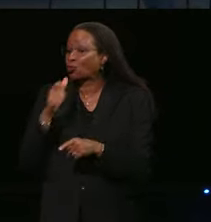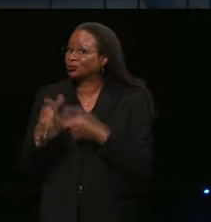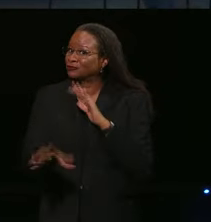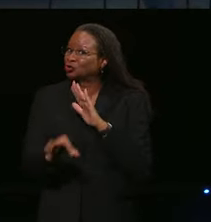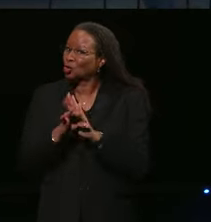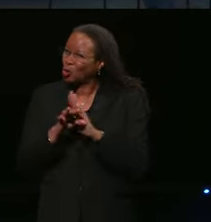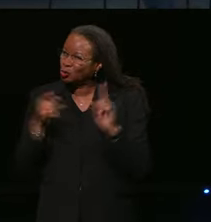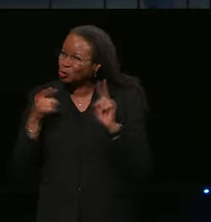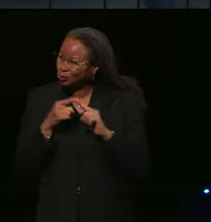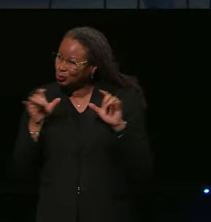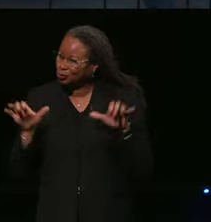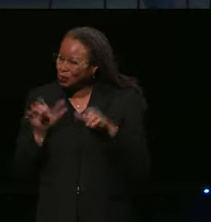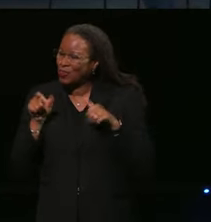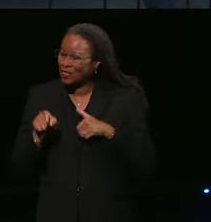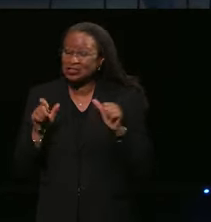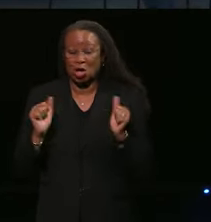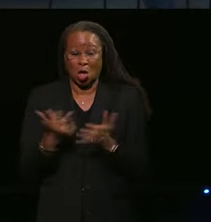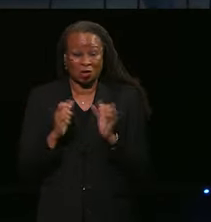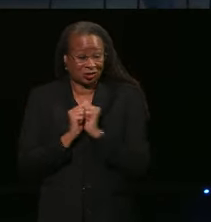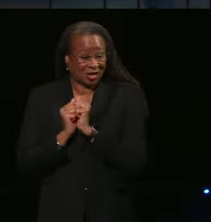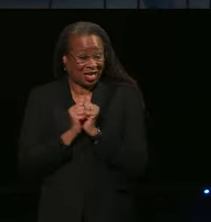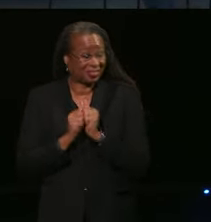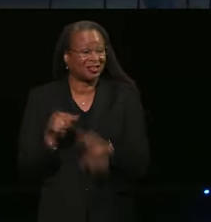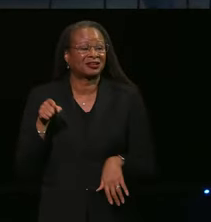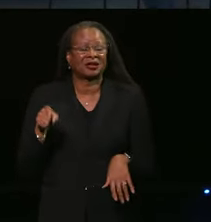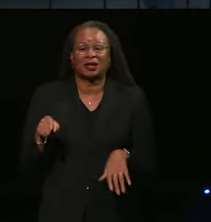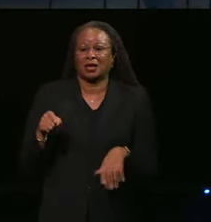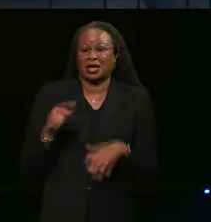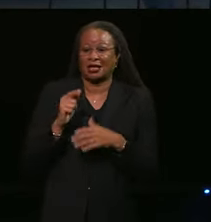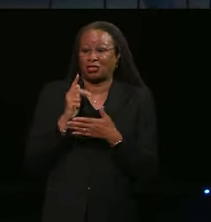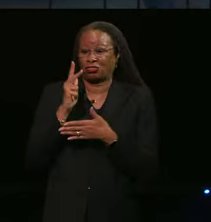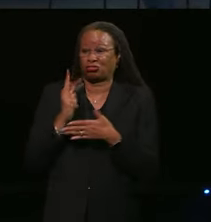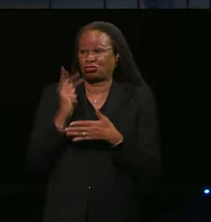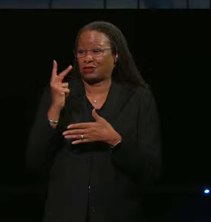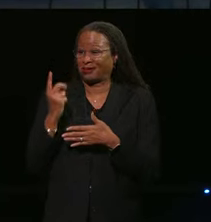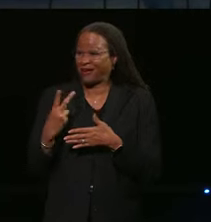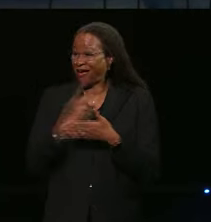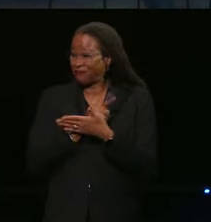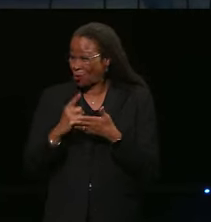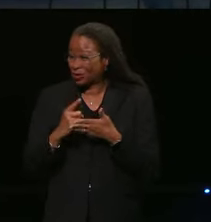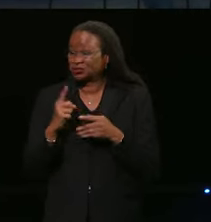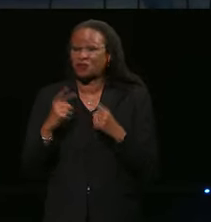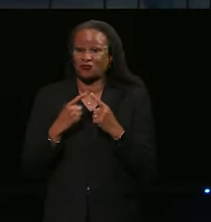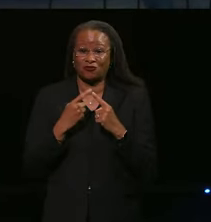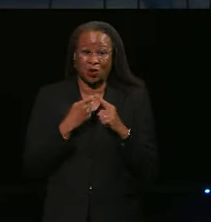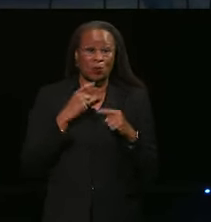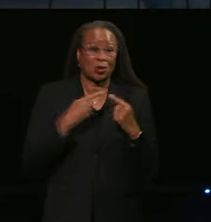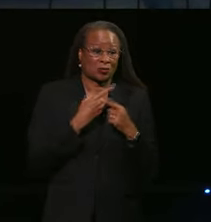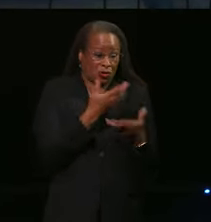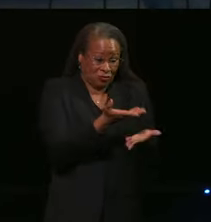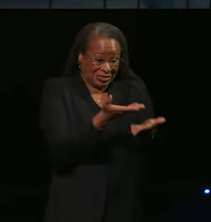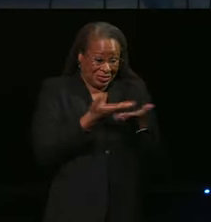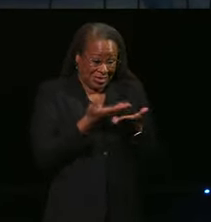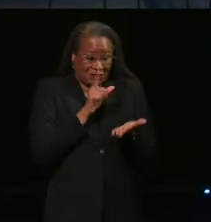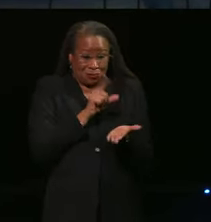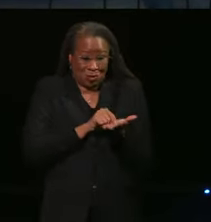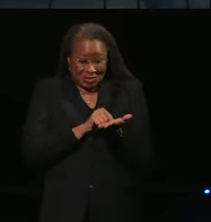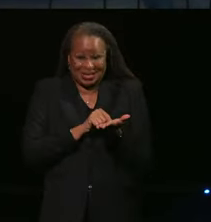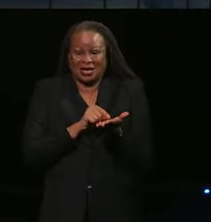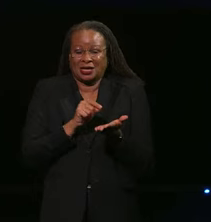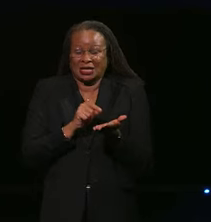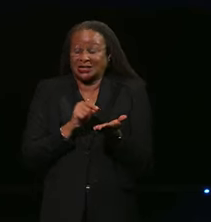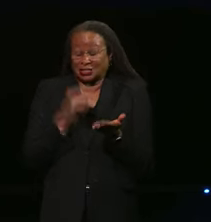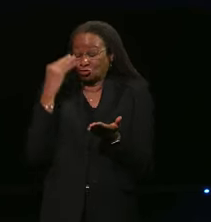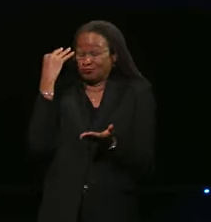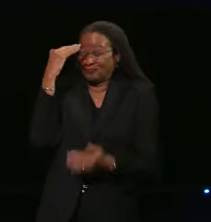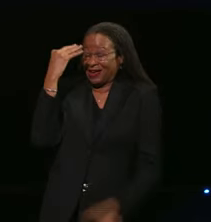chosen to have got it all together in I think the 3.5 weeks we had from when we actually received the print, which is kind of mad. But